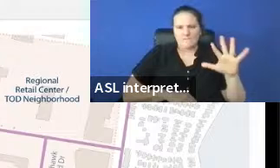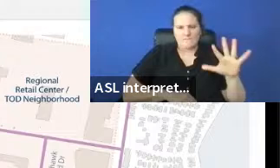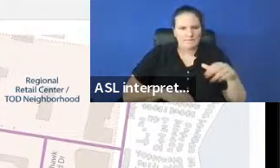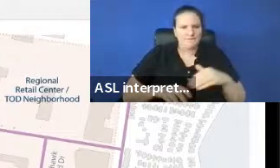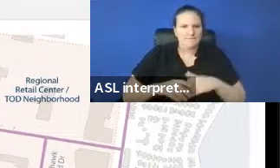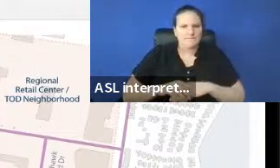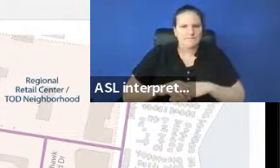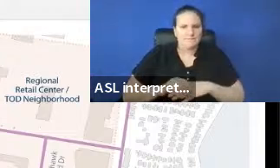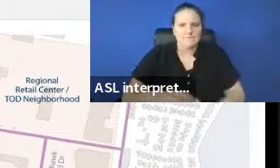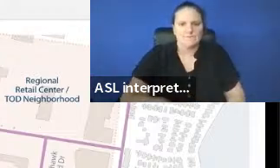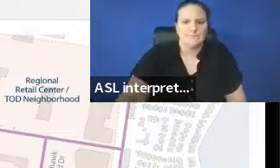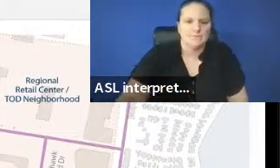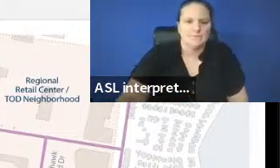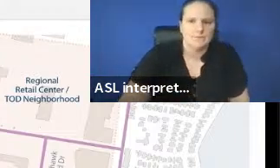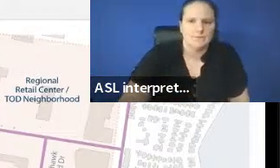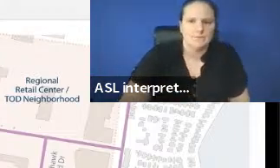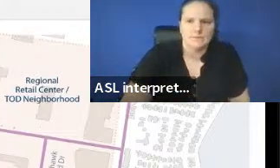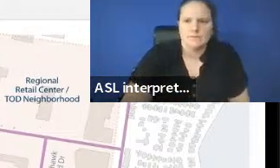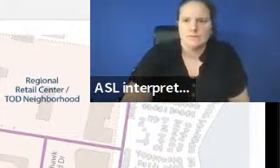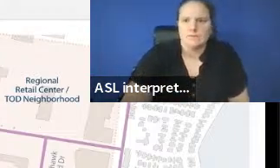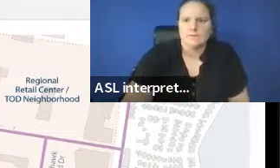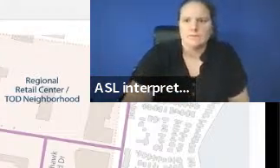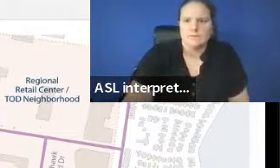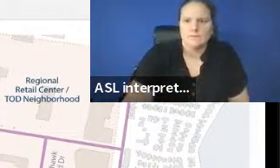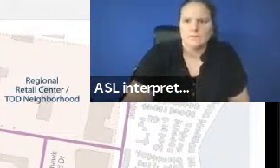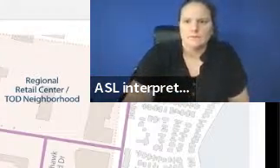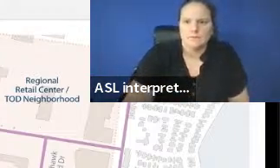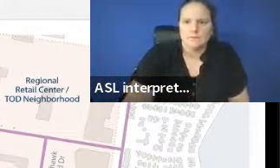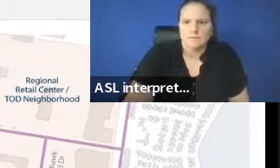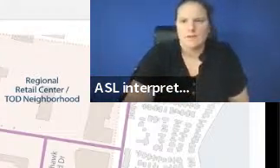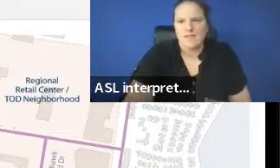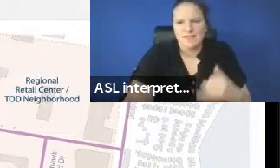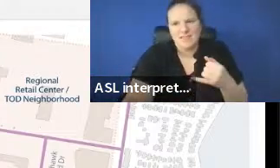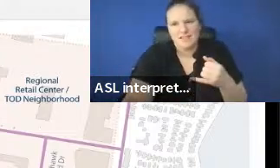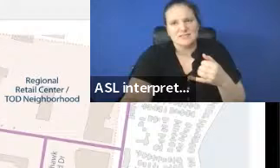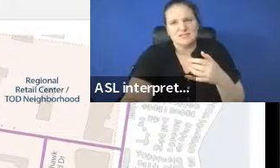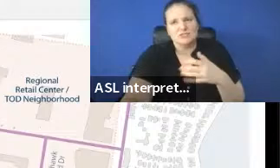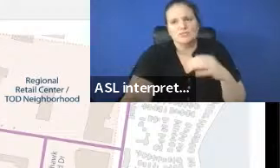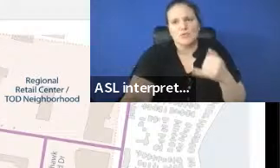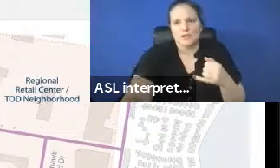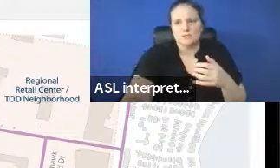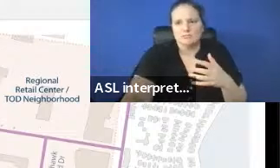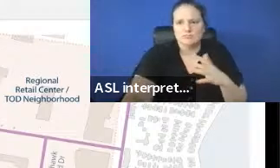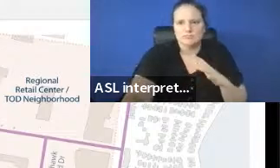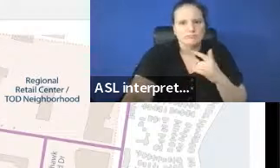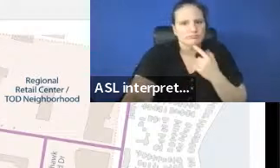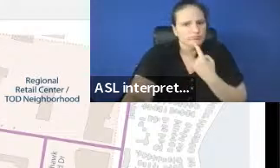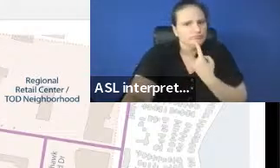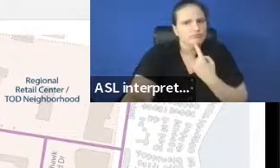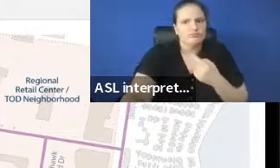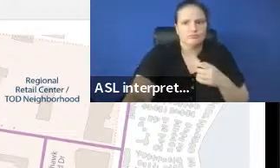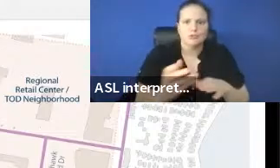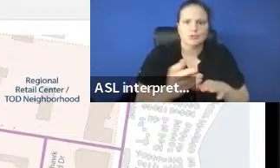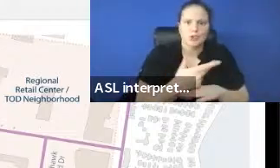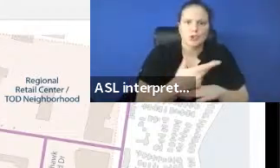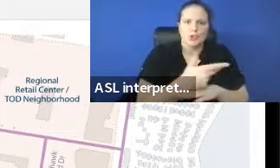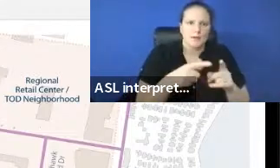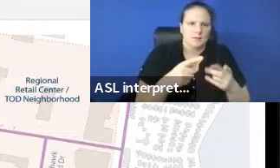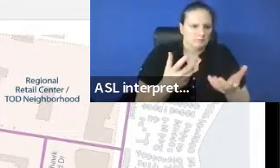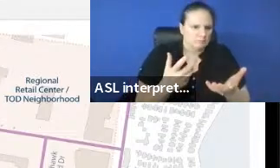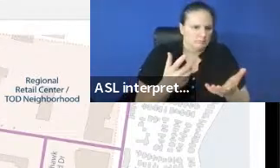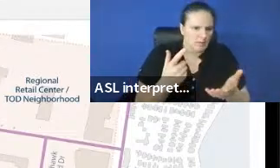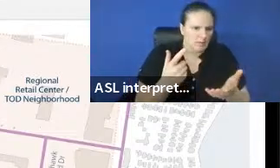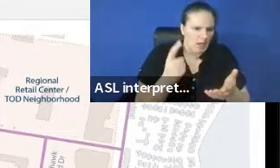a what at least in this drawing is a fairly severe turn. I can't help but think that that's a